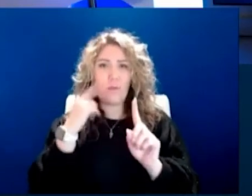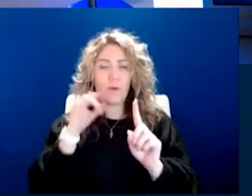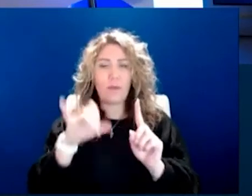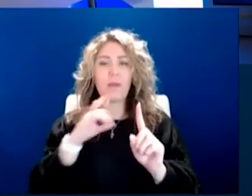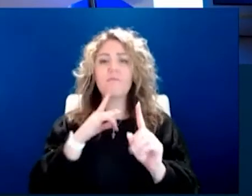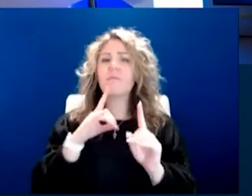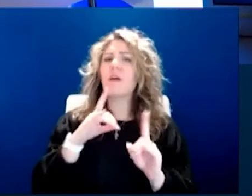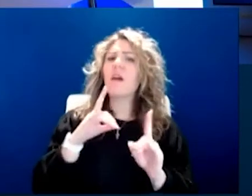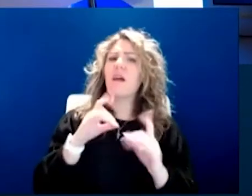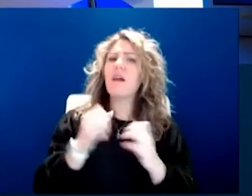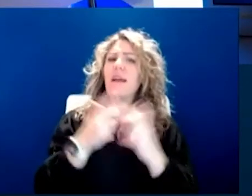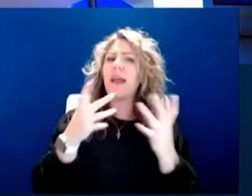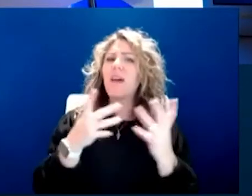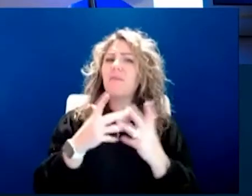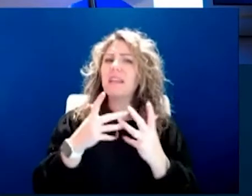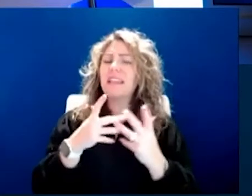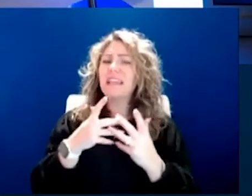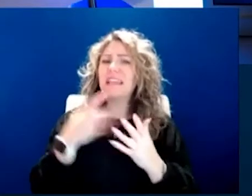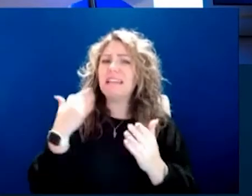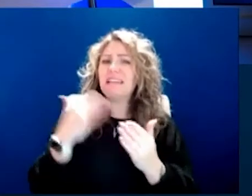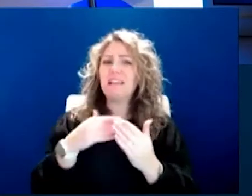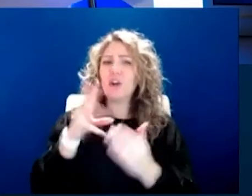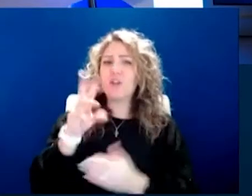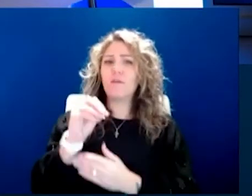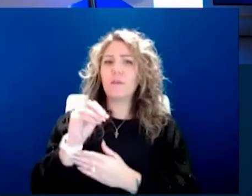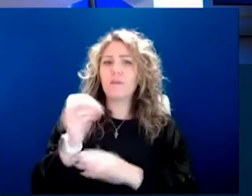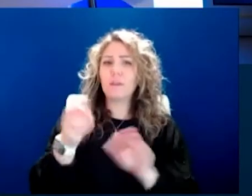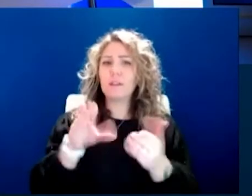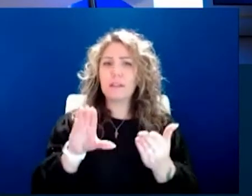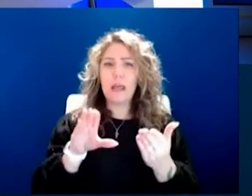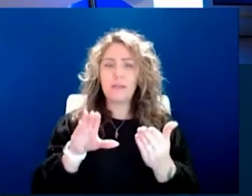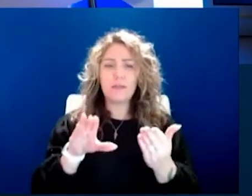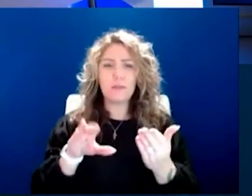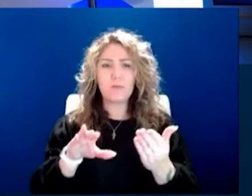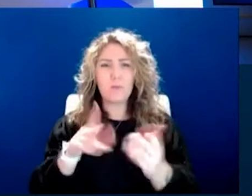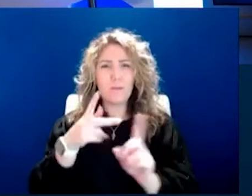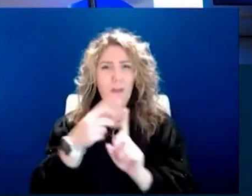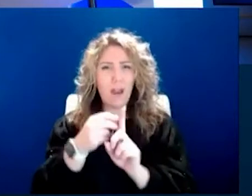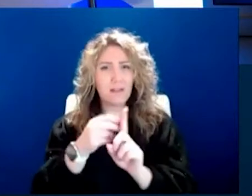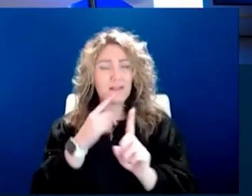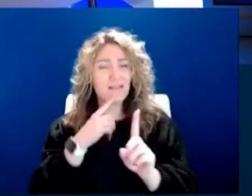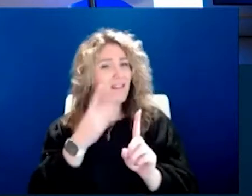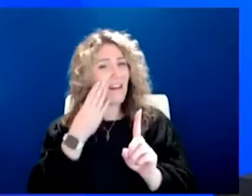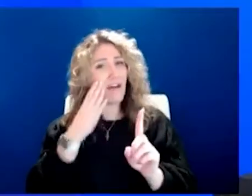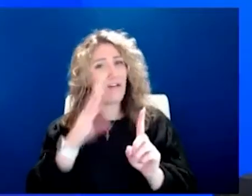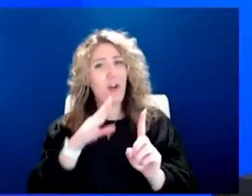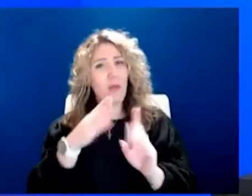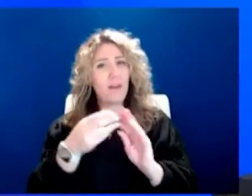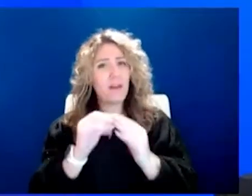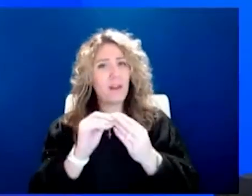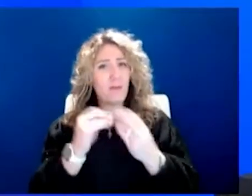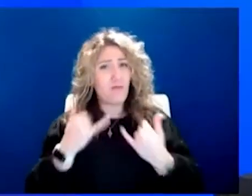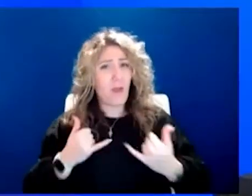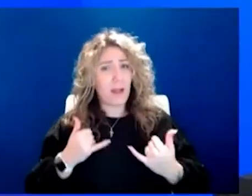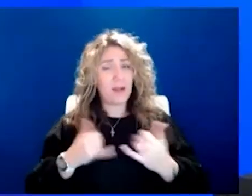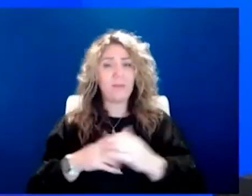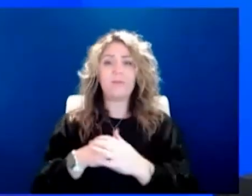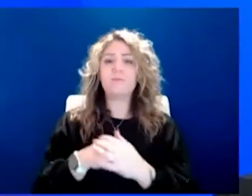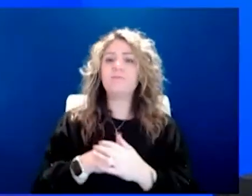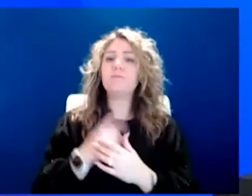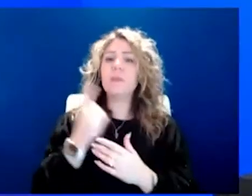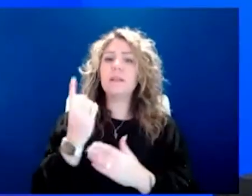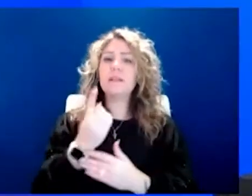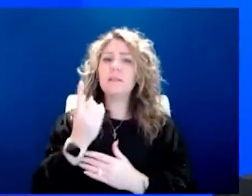near 50 deaths were vaccinated? Do we know that number? I don't know the number right off the top of my head, and I think something that we talked about a little